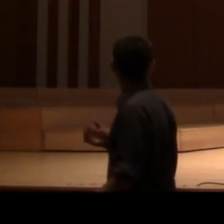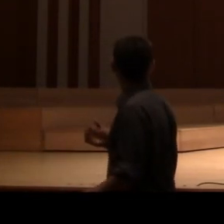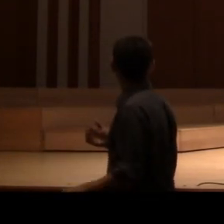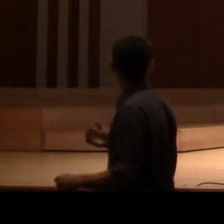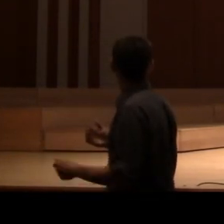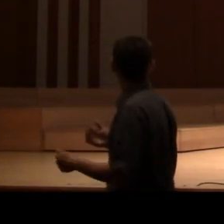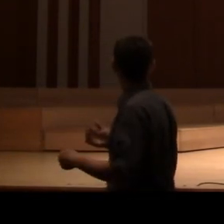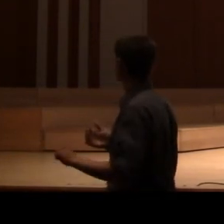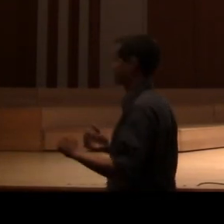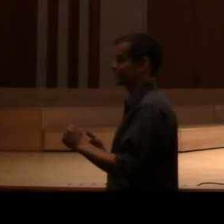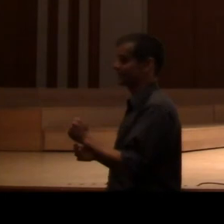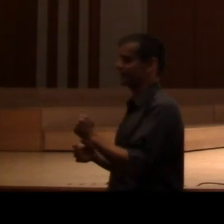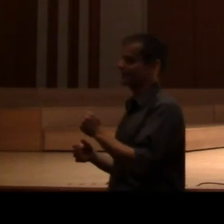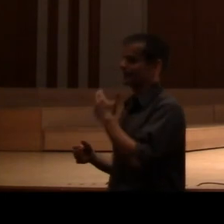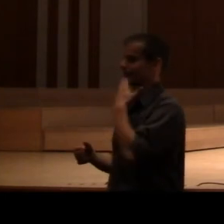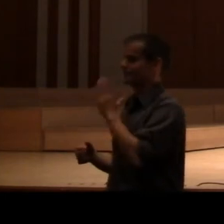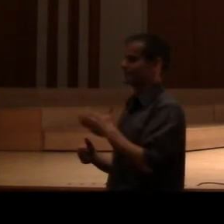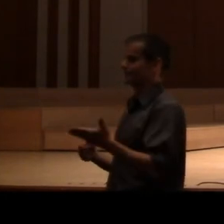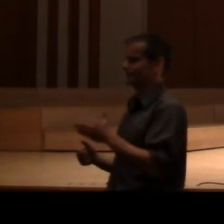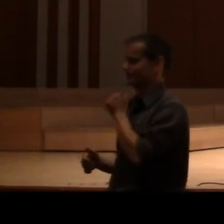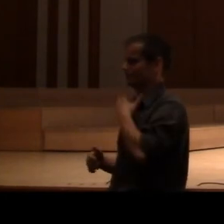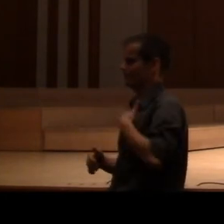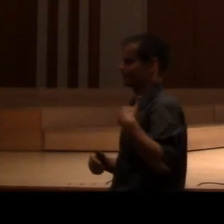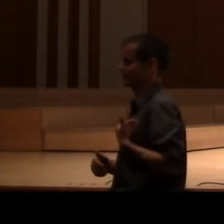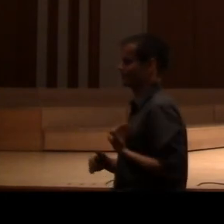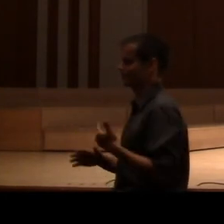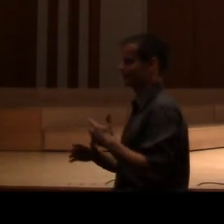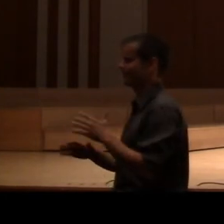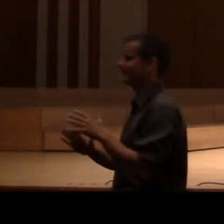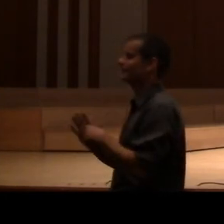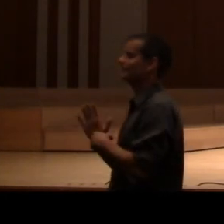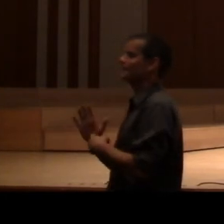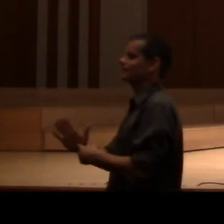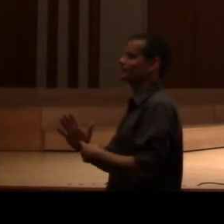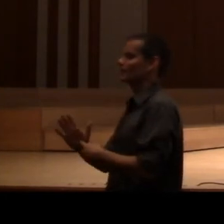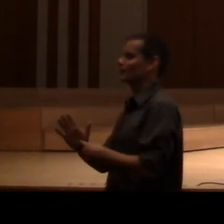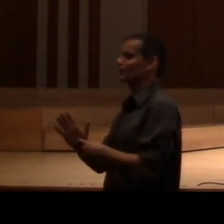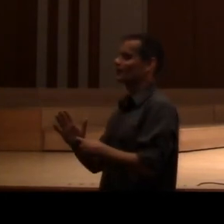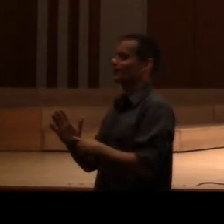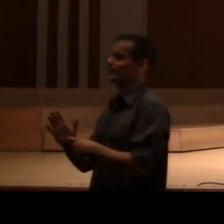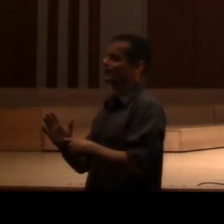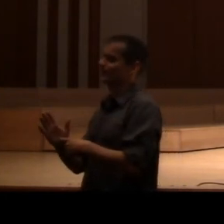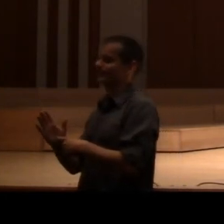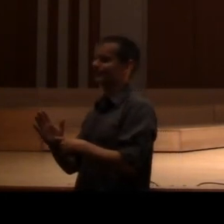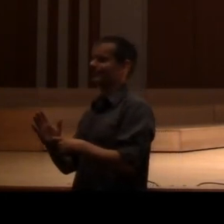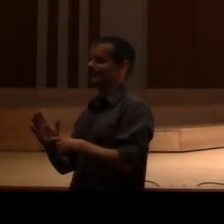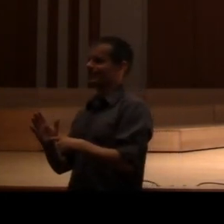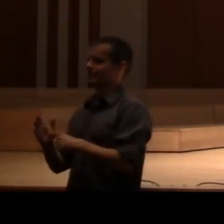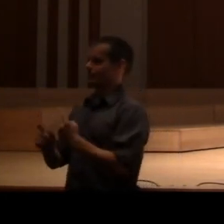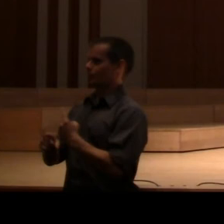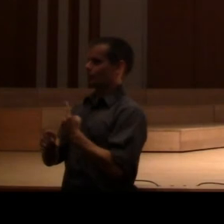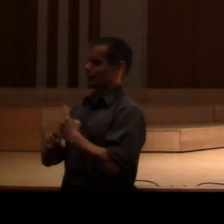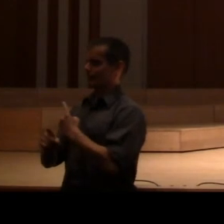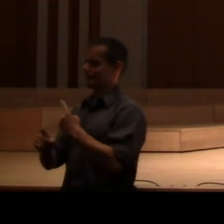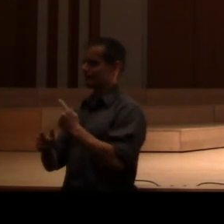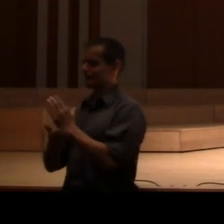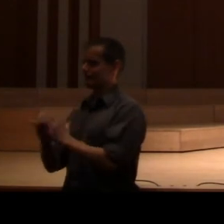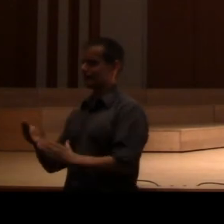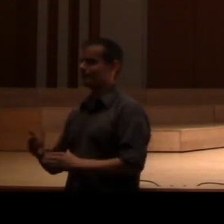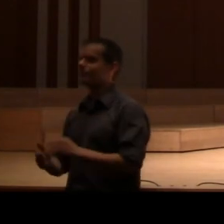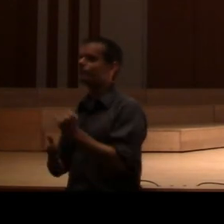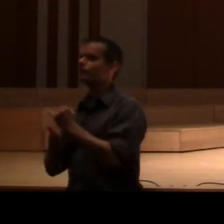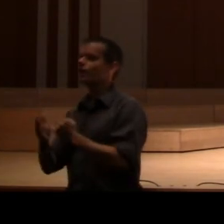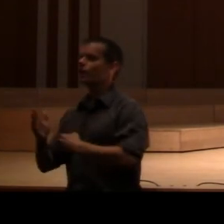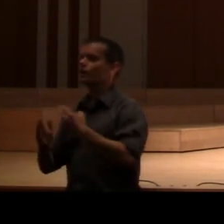newsfeed, it is not my fault. Let me bring you to a definitely not objectionable content page. My art